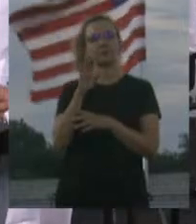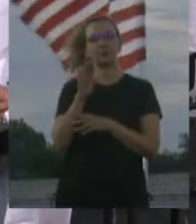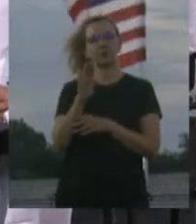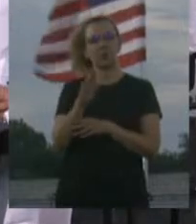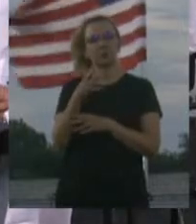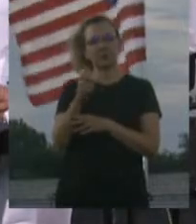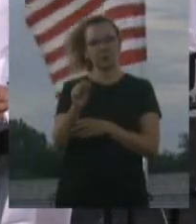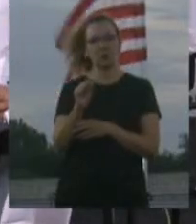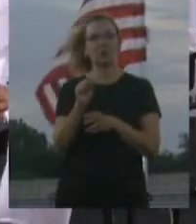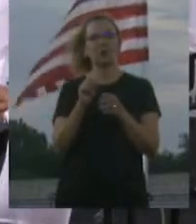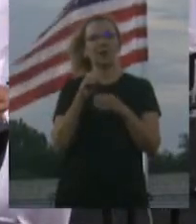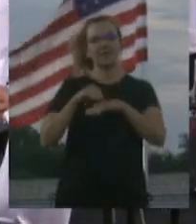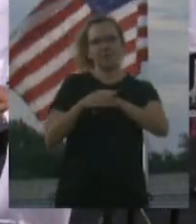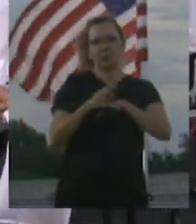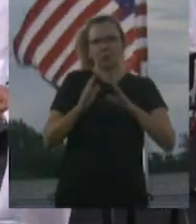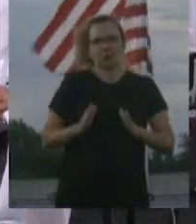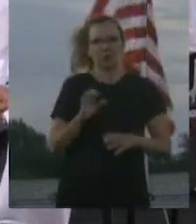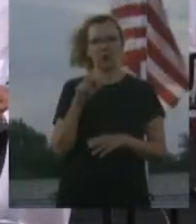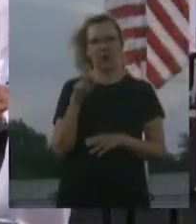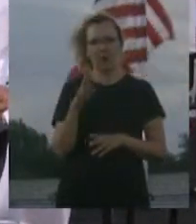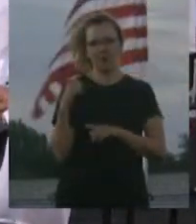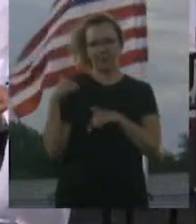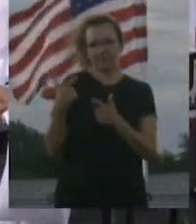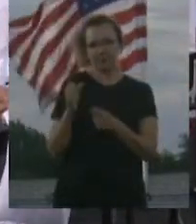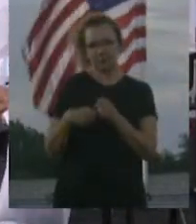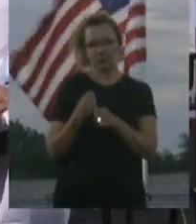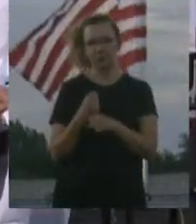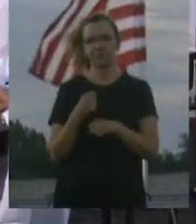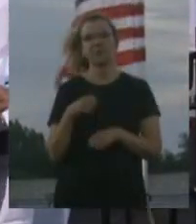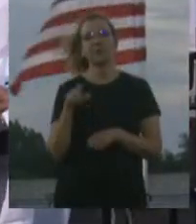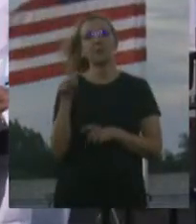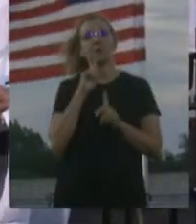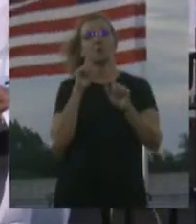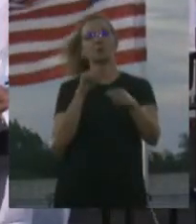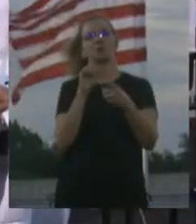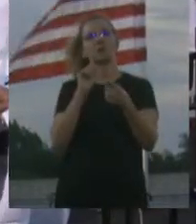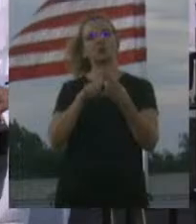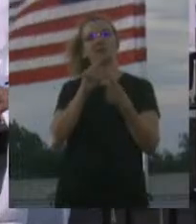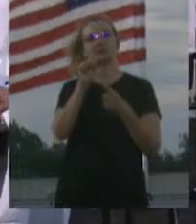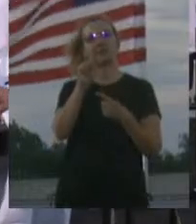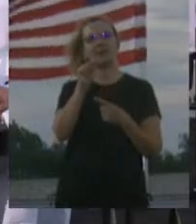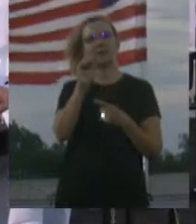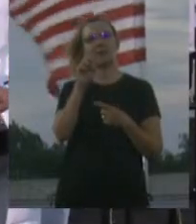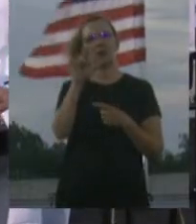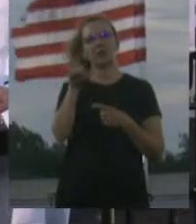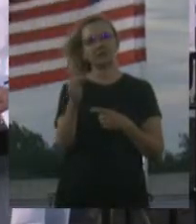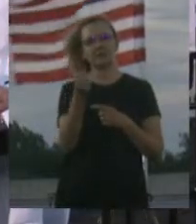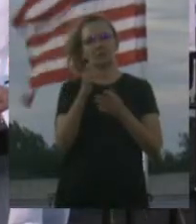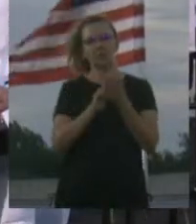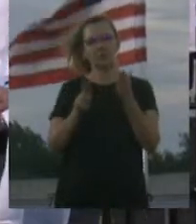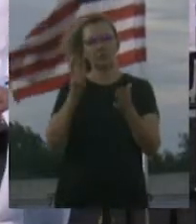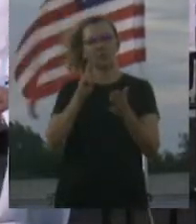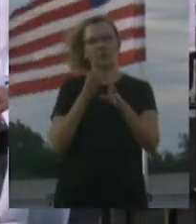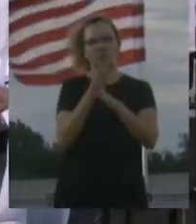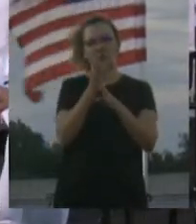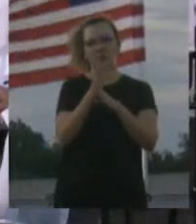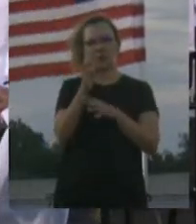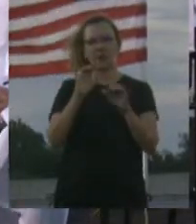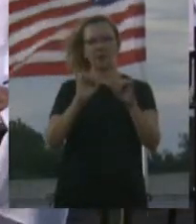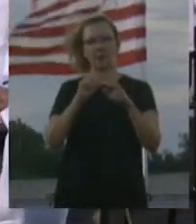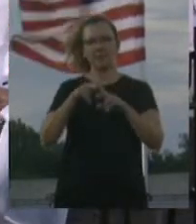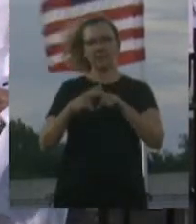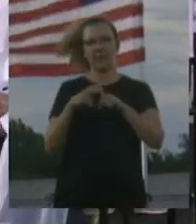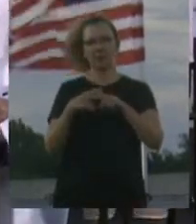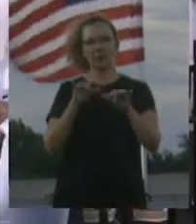past school year. Aiden will be attending St. Mary's University, majoring in mechanical